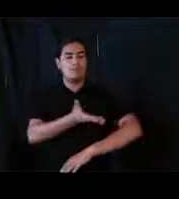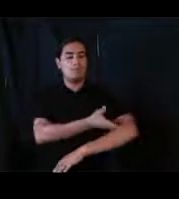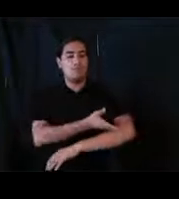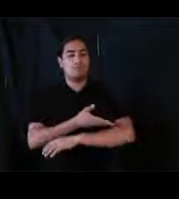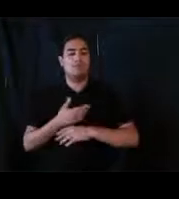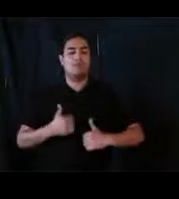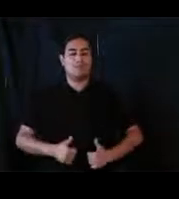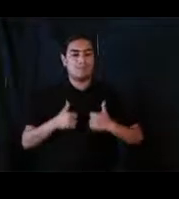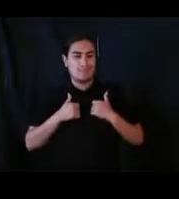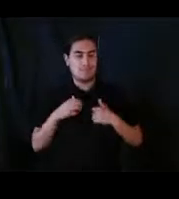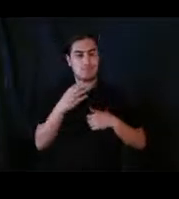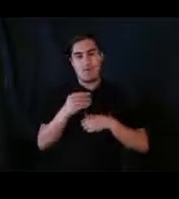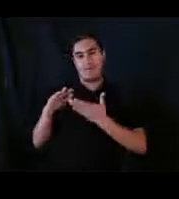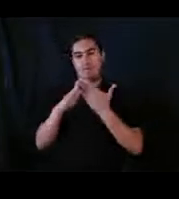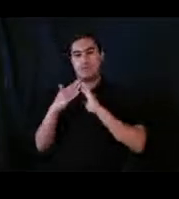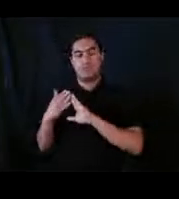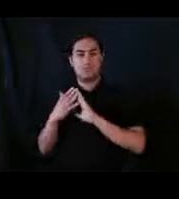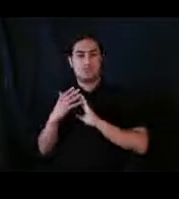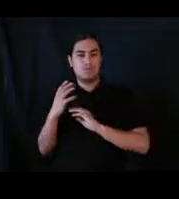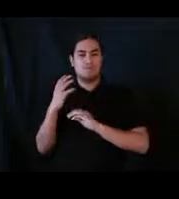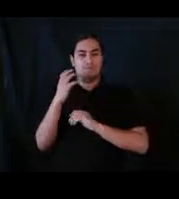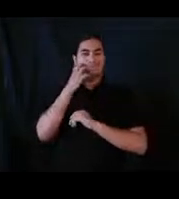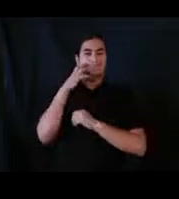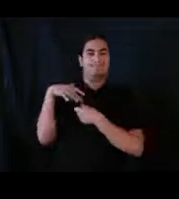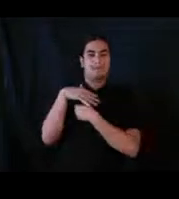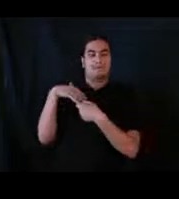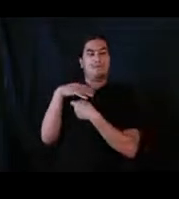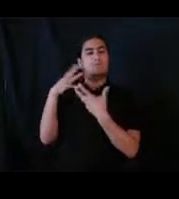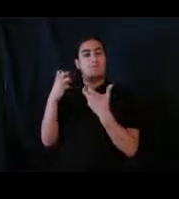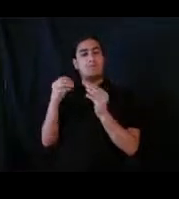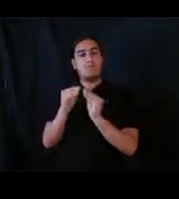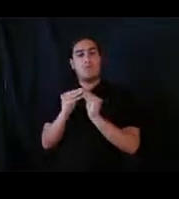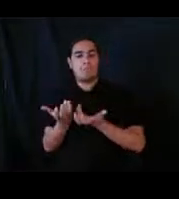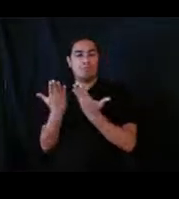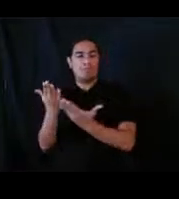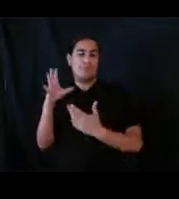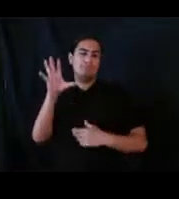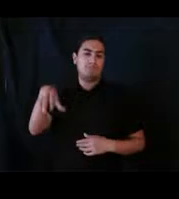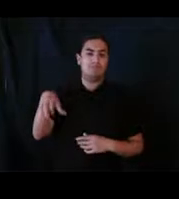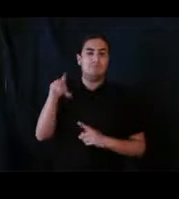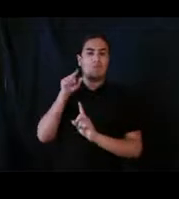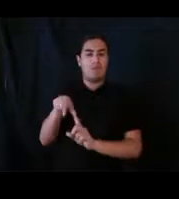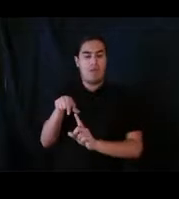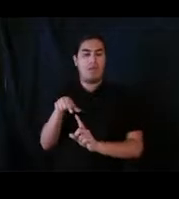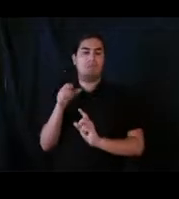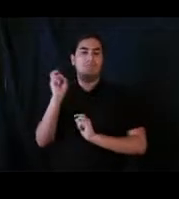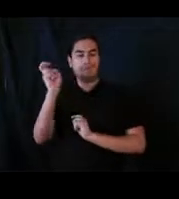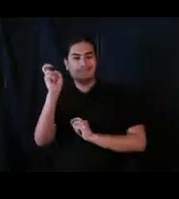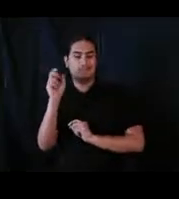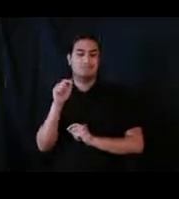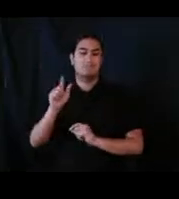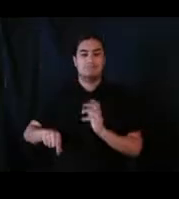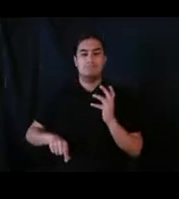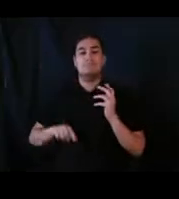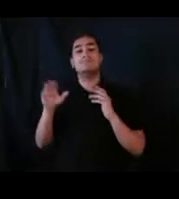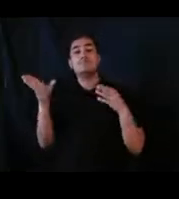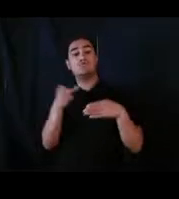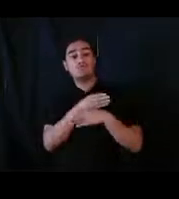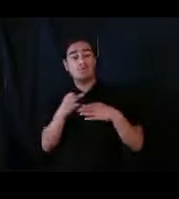commercial densities and transit rich areas prioritizing bus transit active transportation and shared mobility